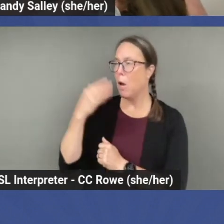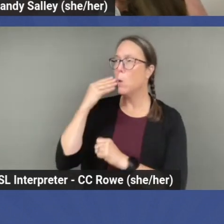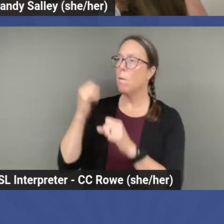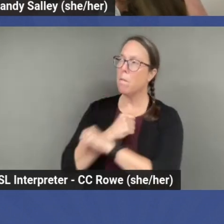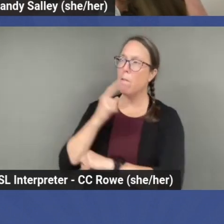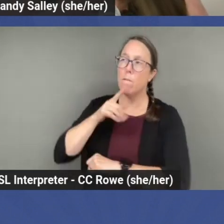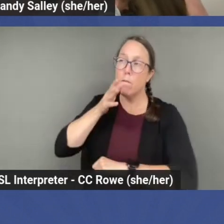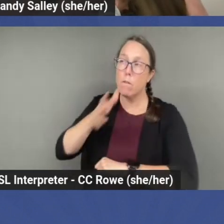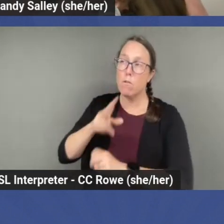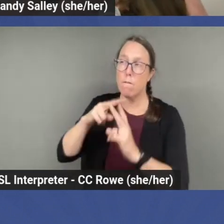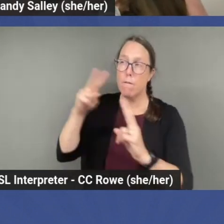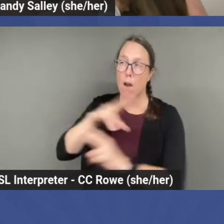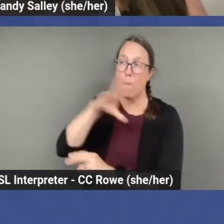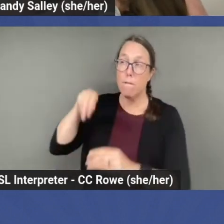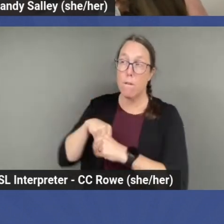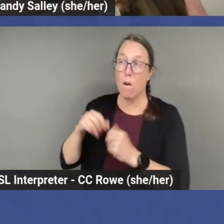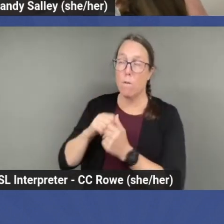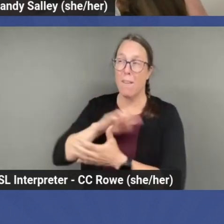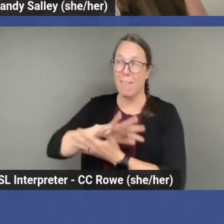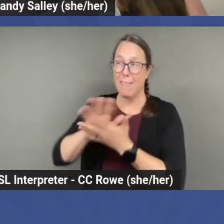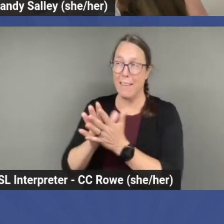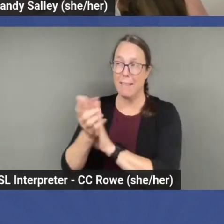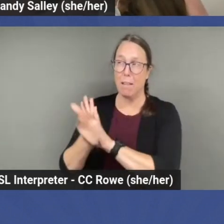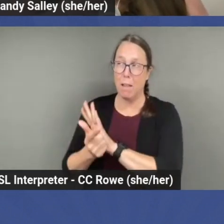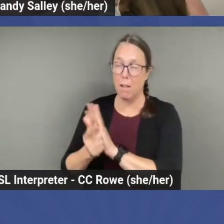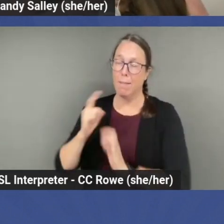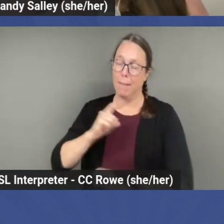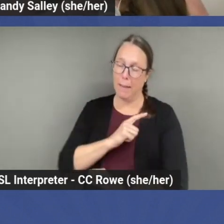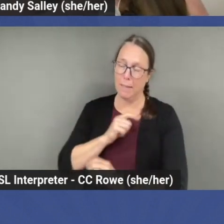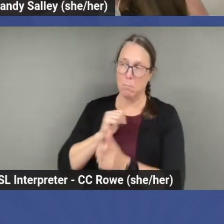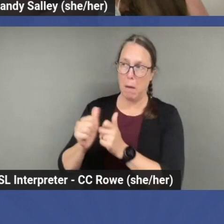super involved with a lot of this legislation.